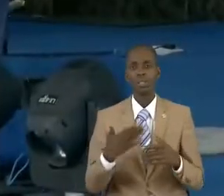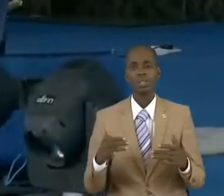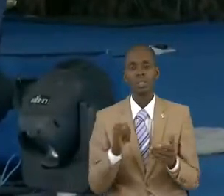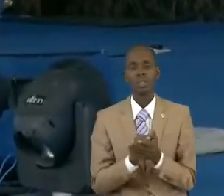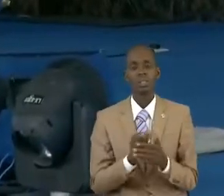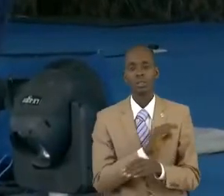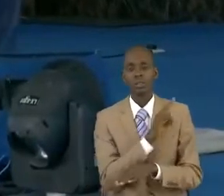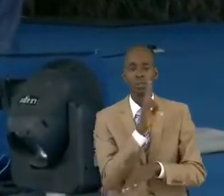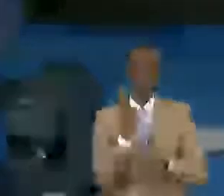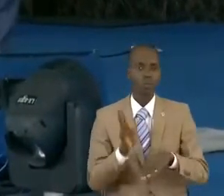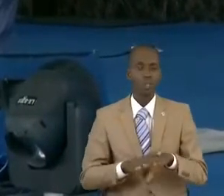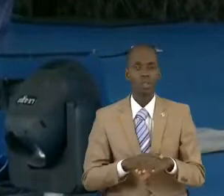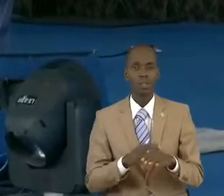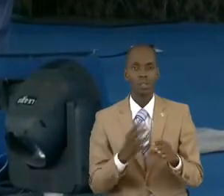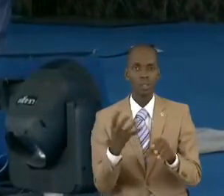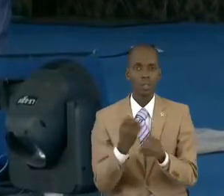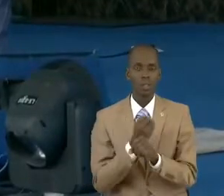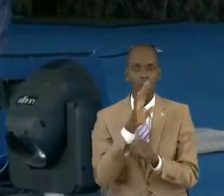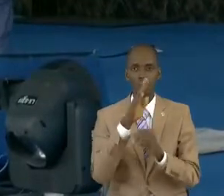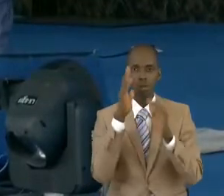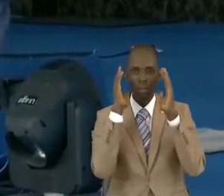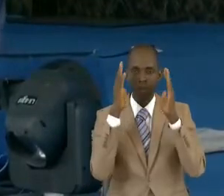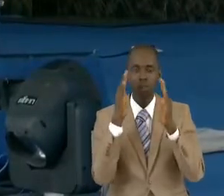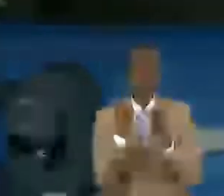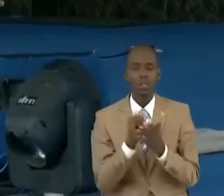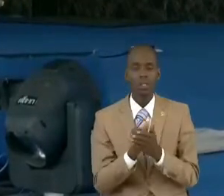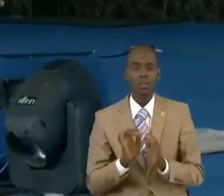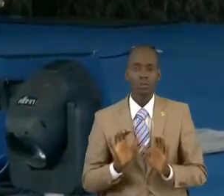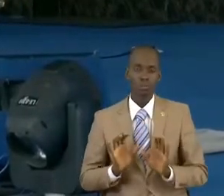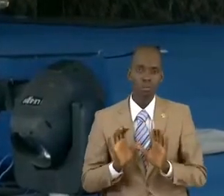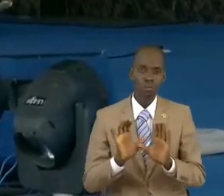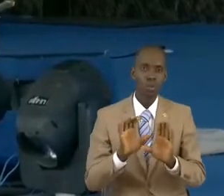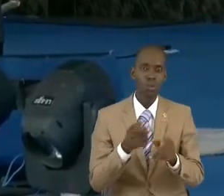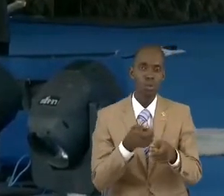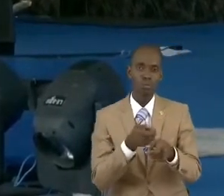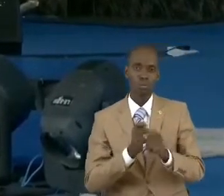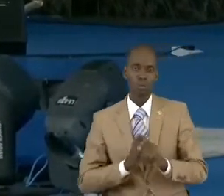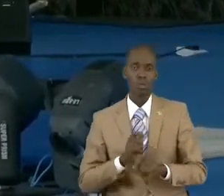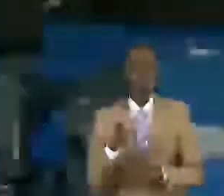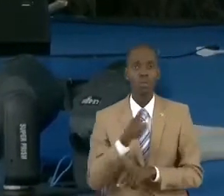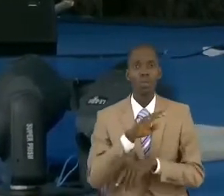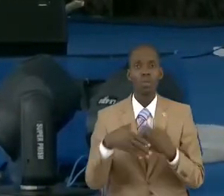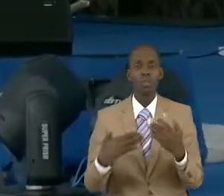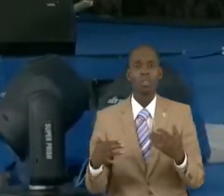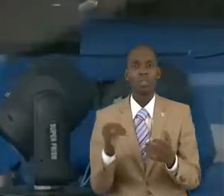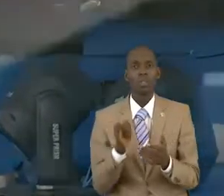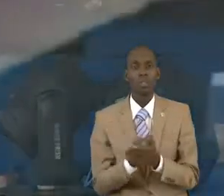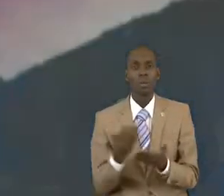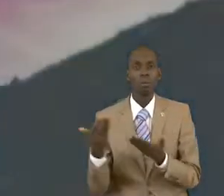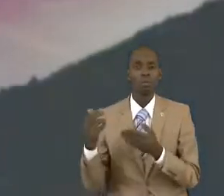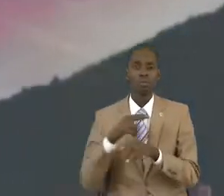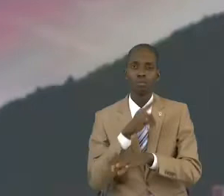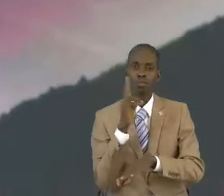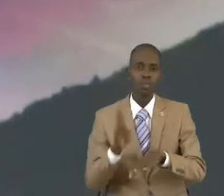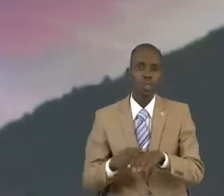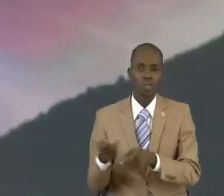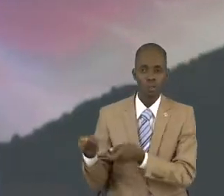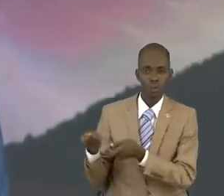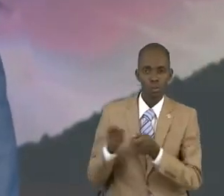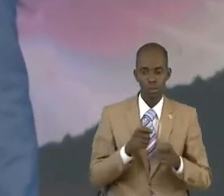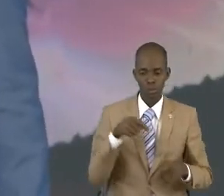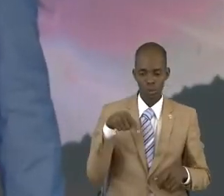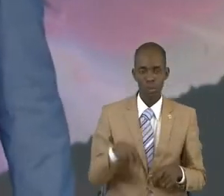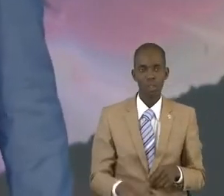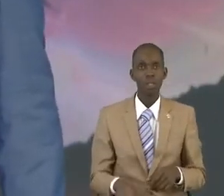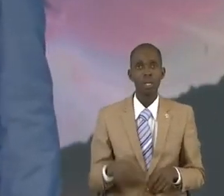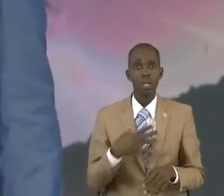the things that used to push you and pull you, and the things that used to drag you down, and to live